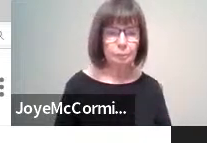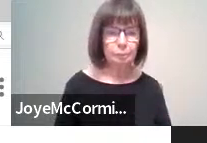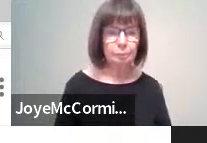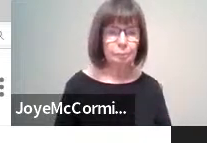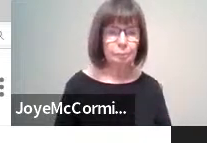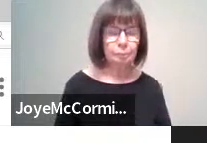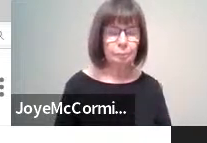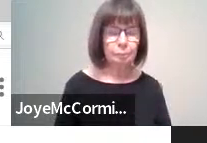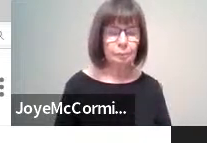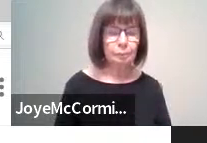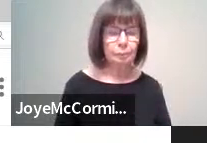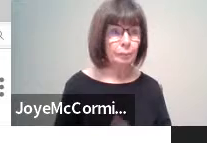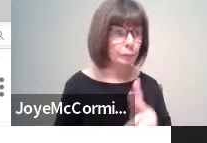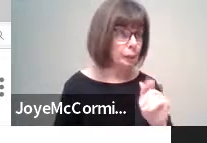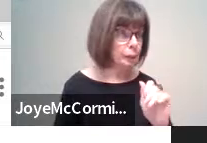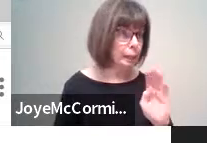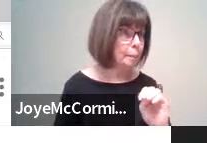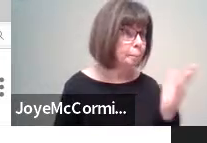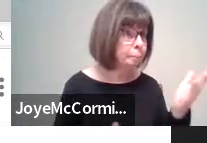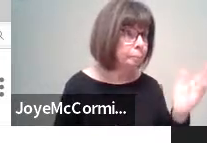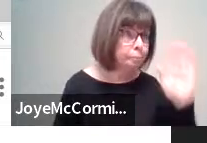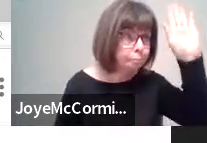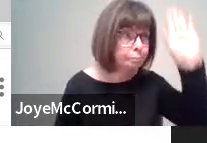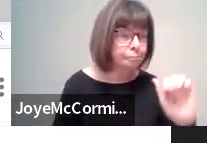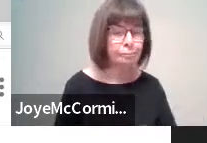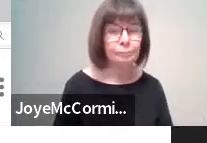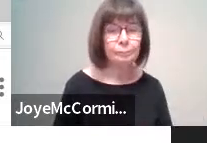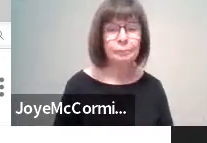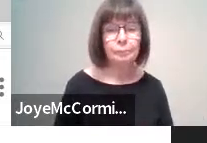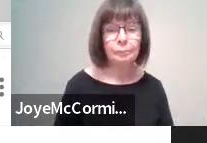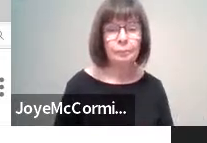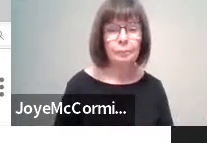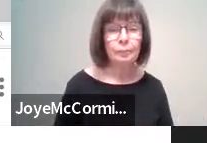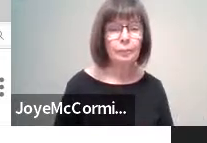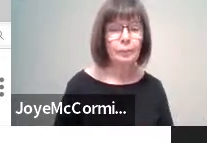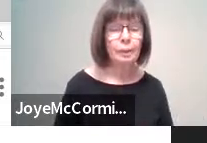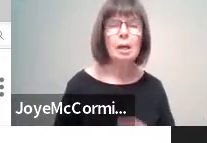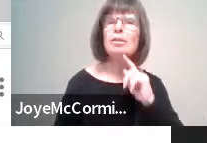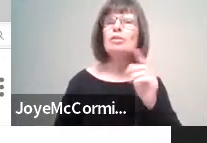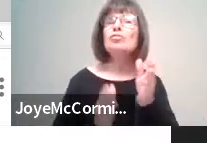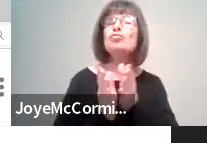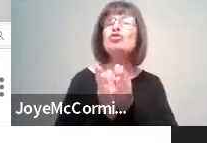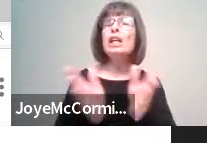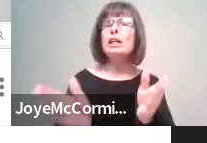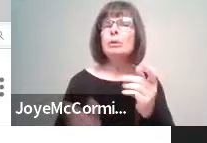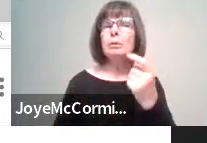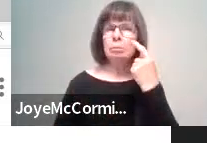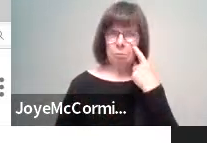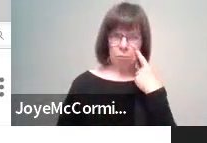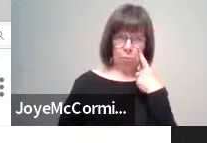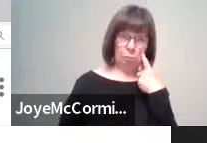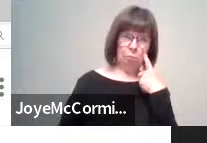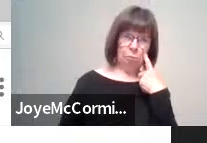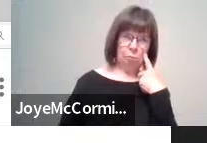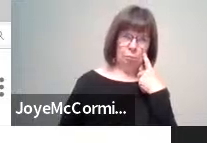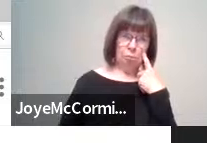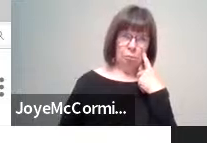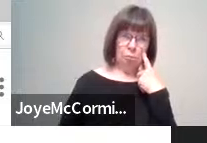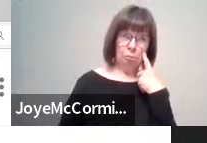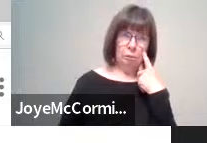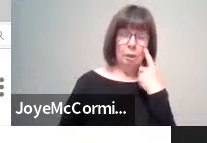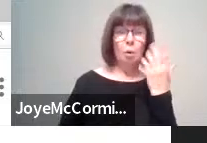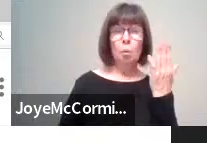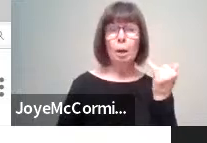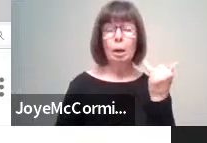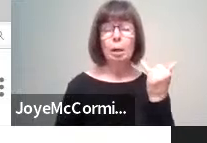Kim, I see your hand. Yeah, just a general skepticism, I think in part